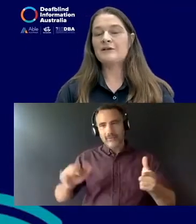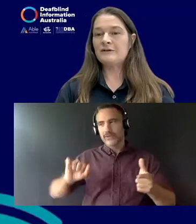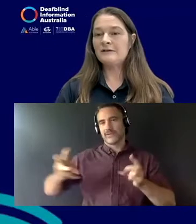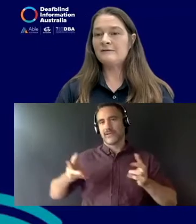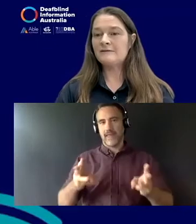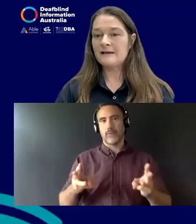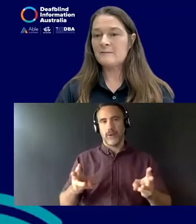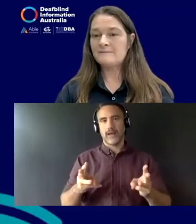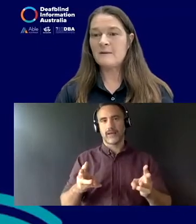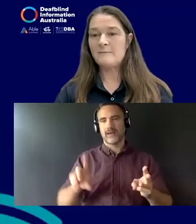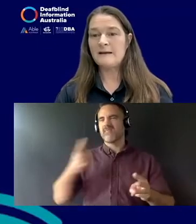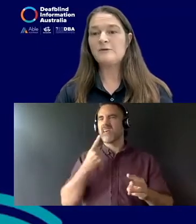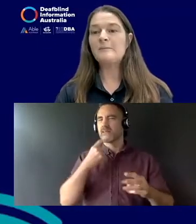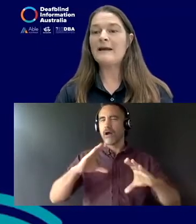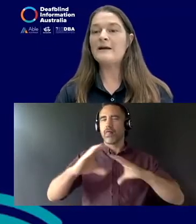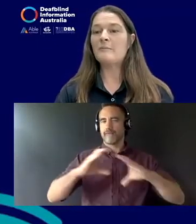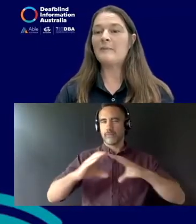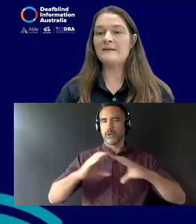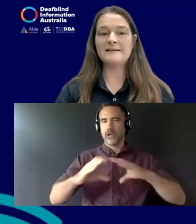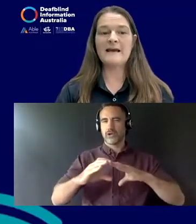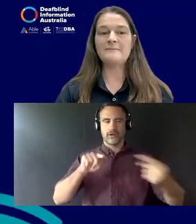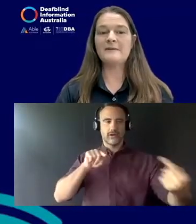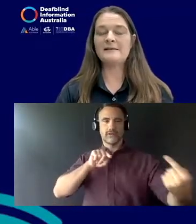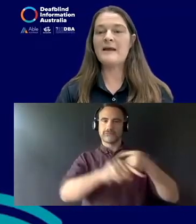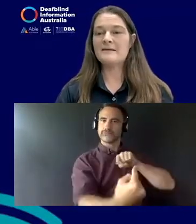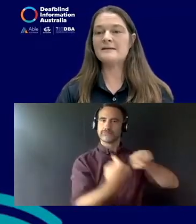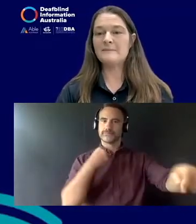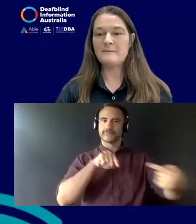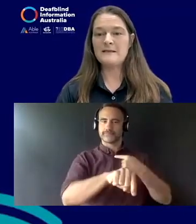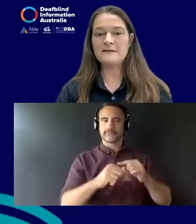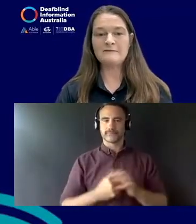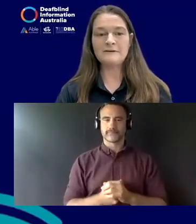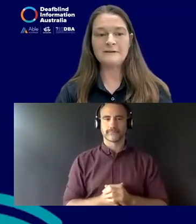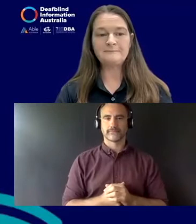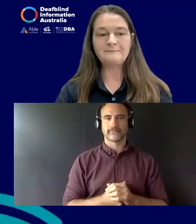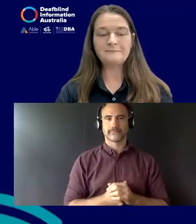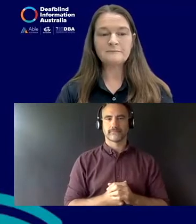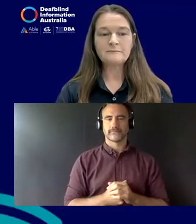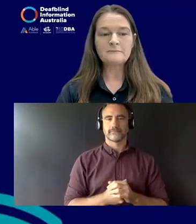These two, for some deafblind people, may not be the same. These methods may be different.